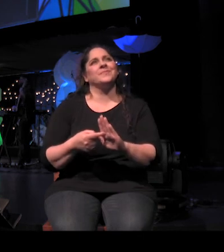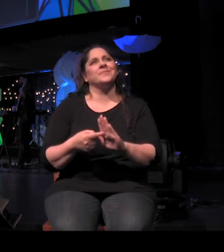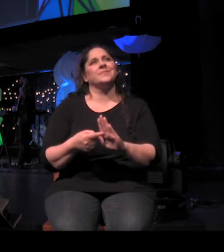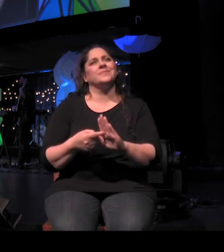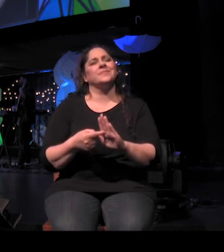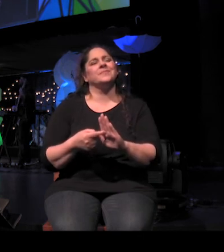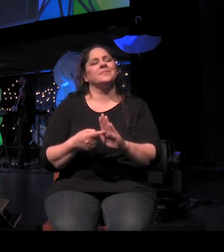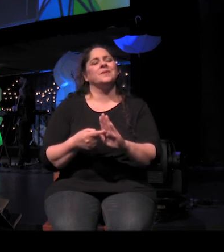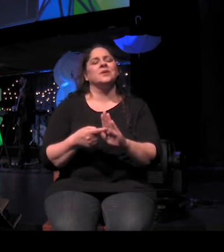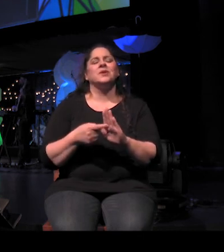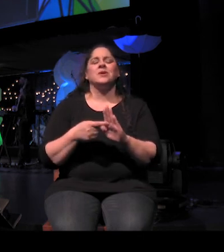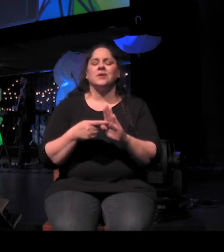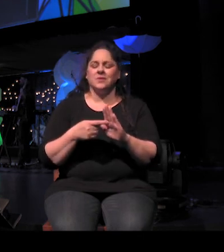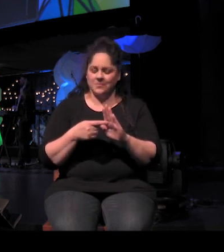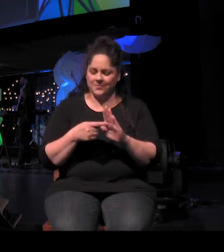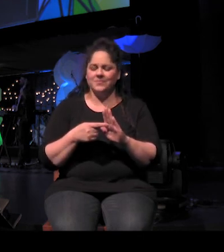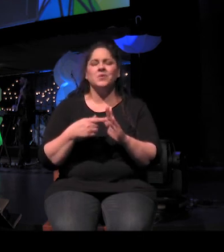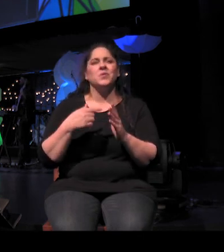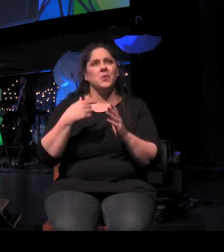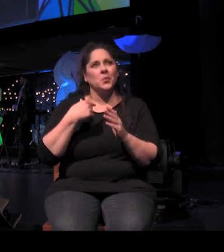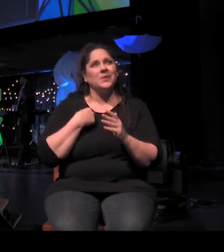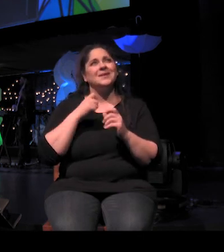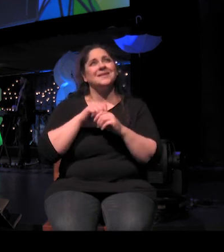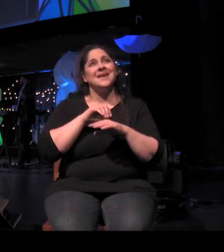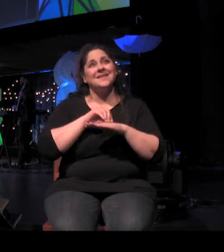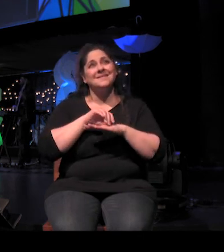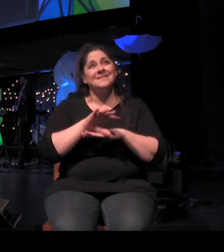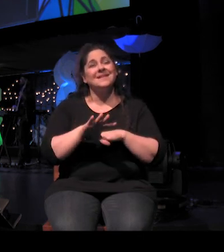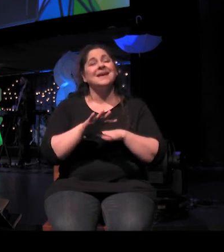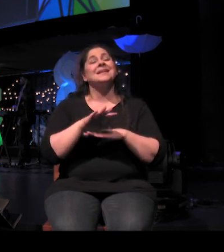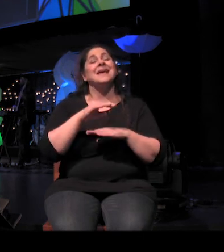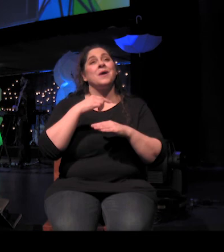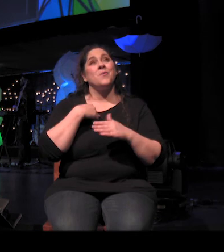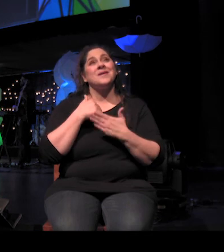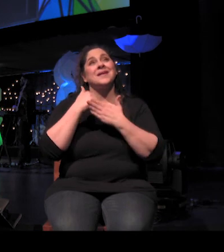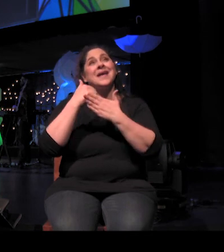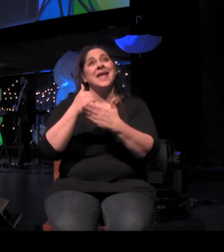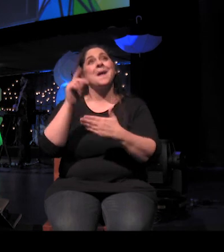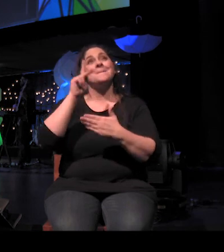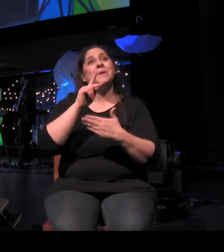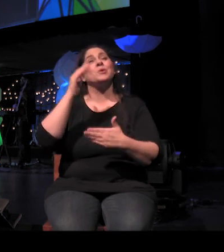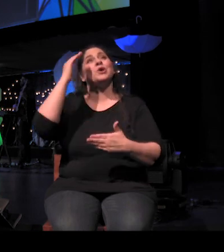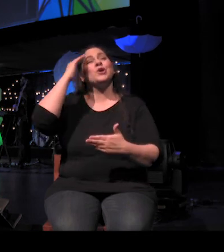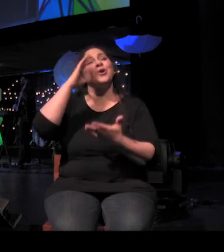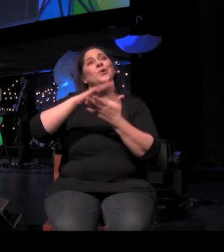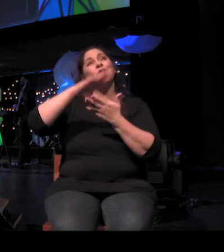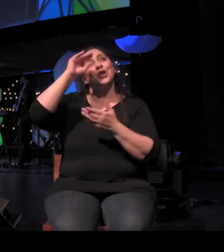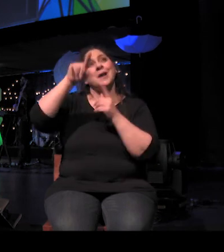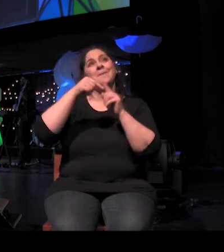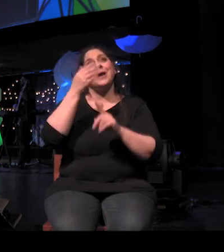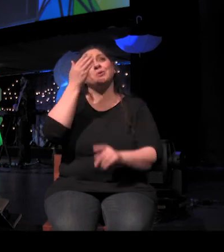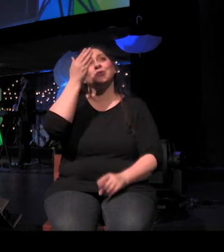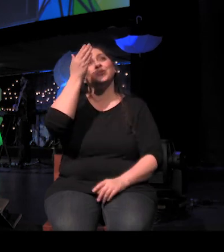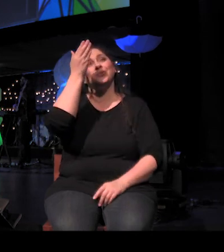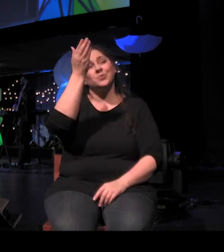and to see as many people as possible, we can be a part of bringing as many people as possible into your kingdom that you called us to